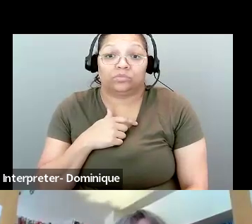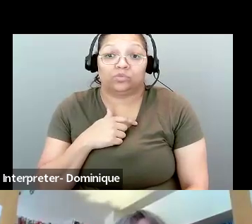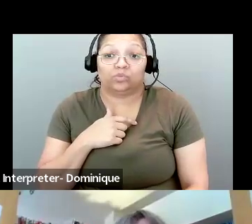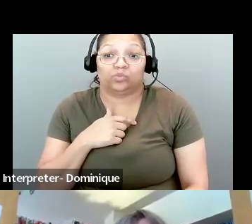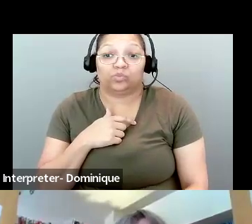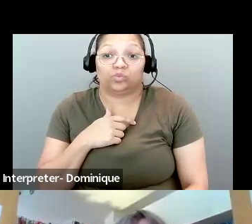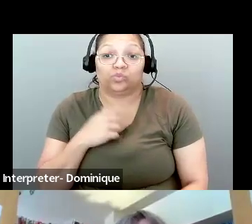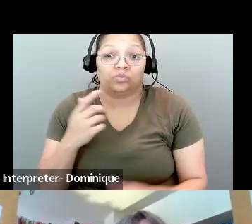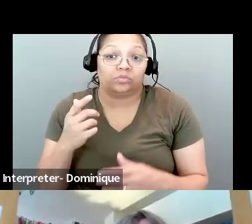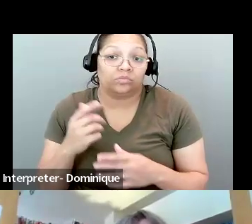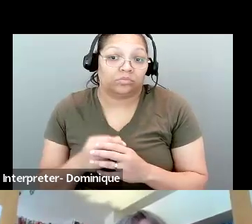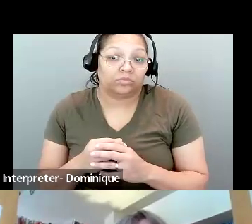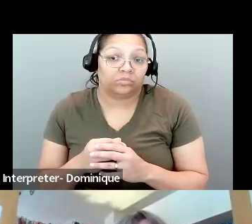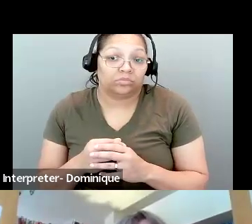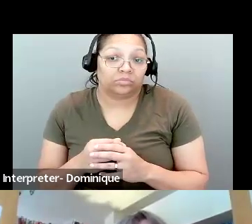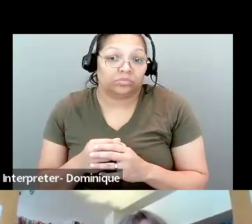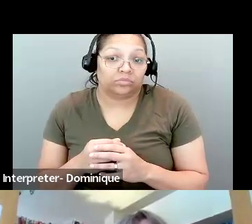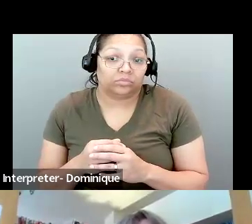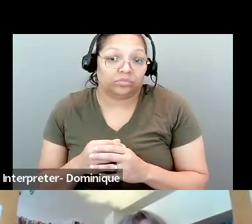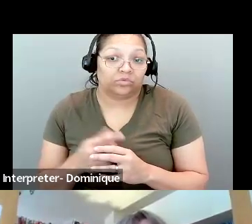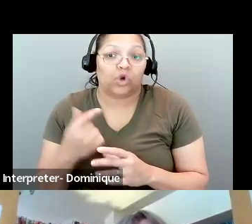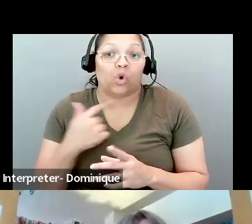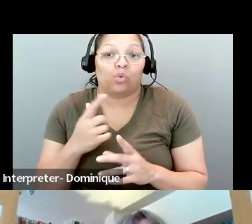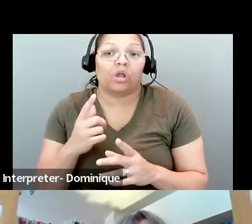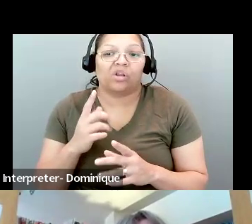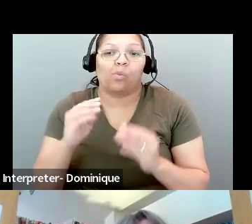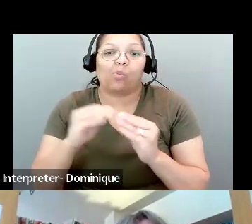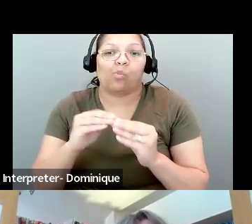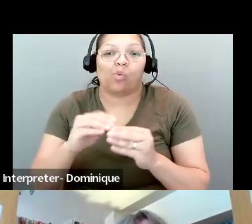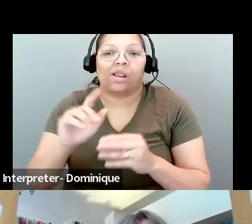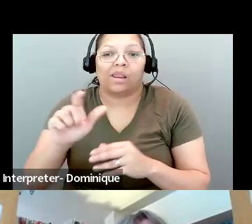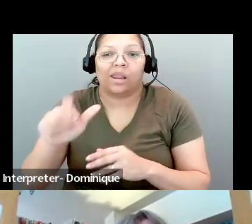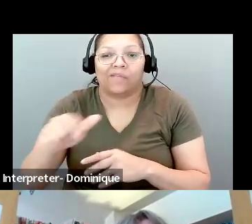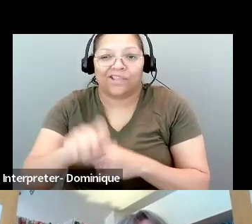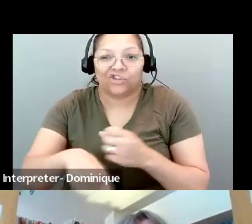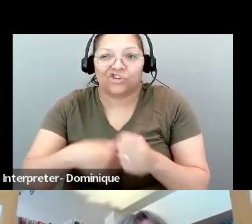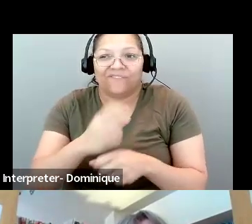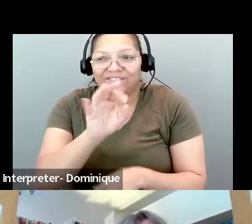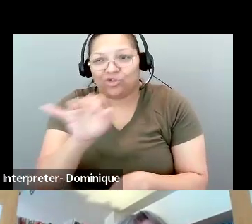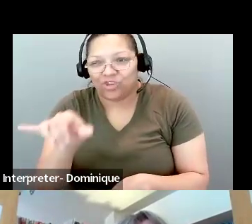further into this fiscal year, which basically has just started,